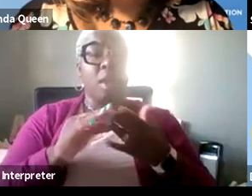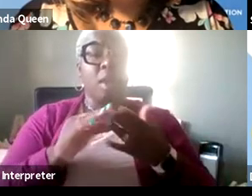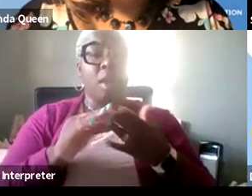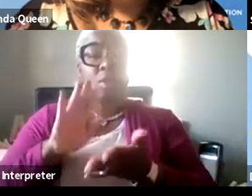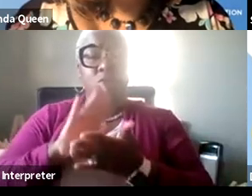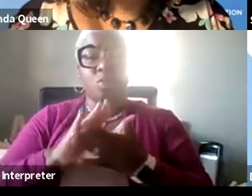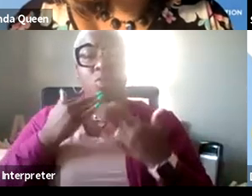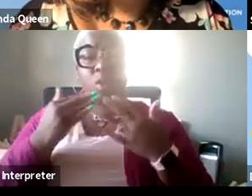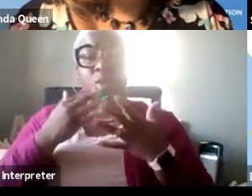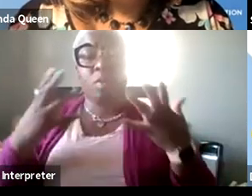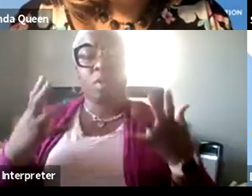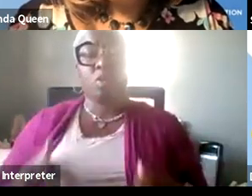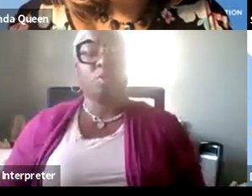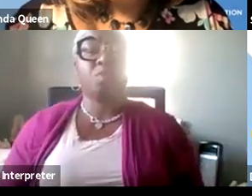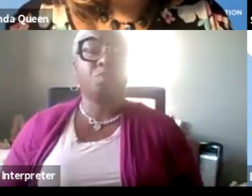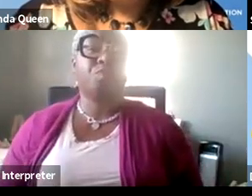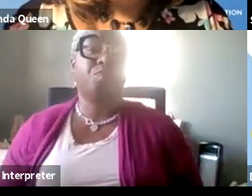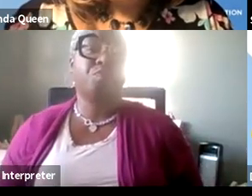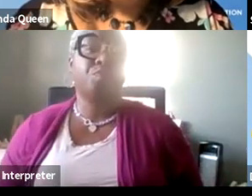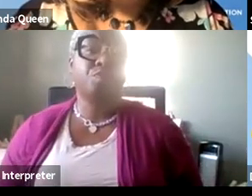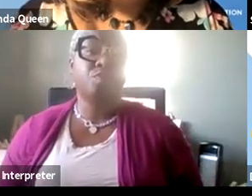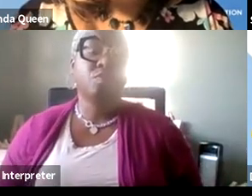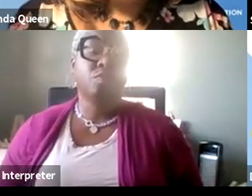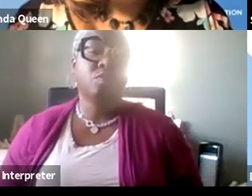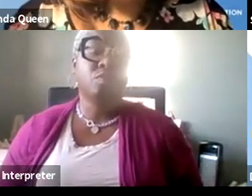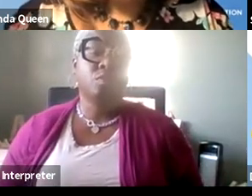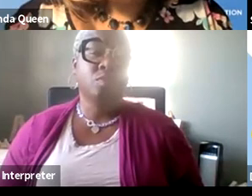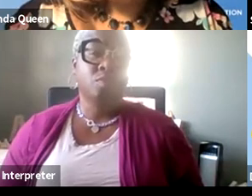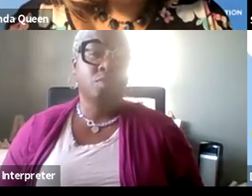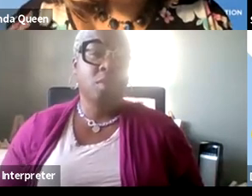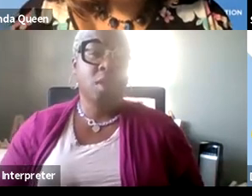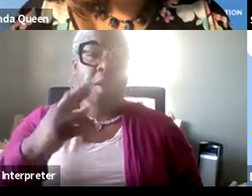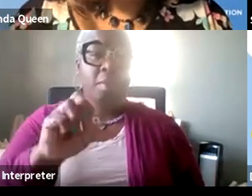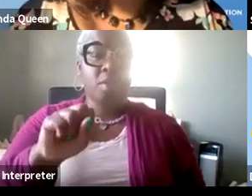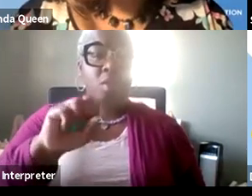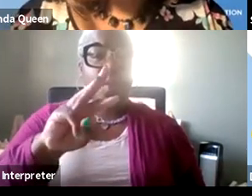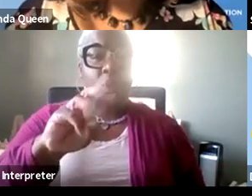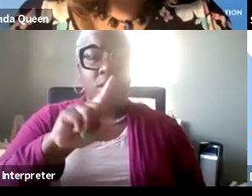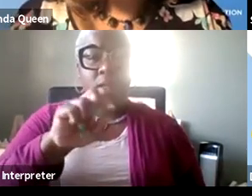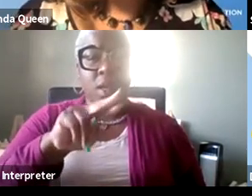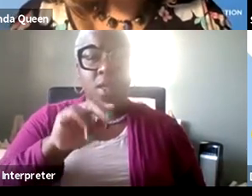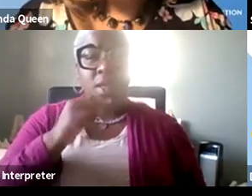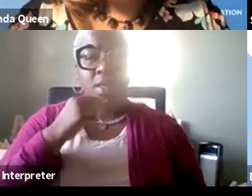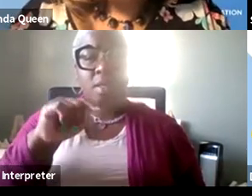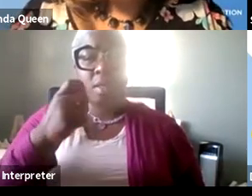much. Thank you. Ms. Wasiat, is Mr. Assisi here?